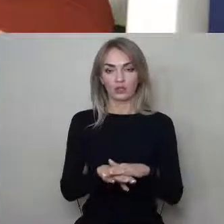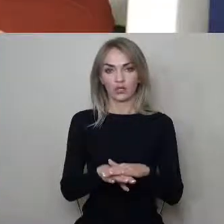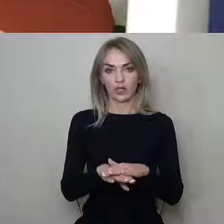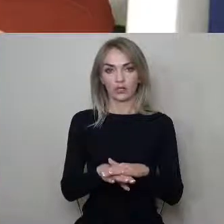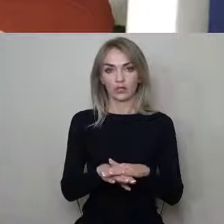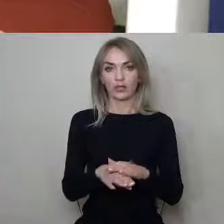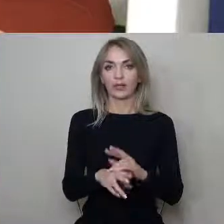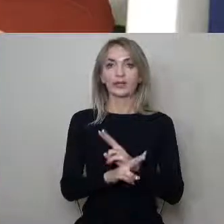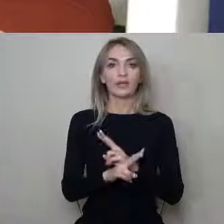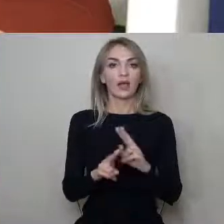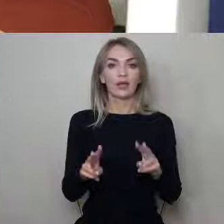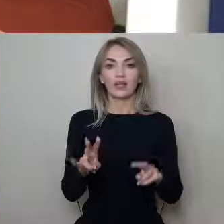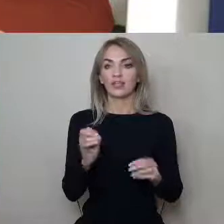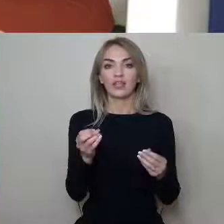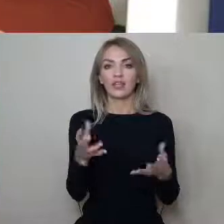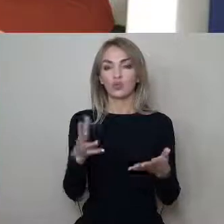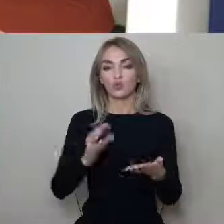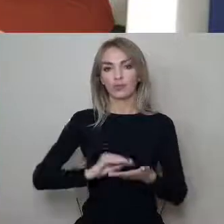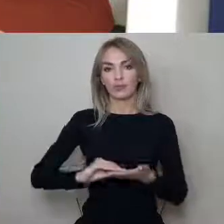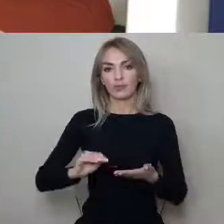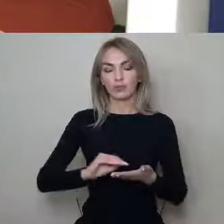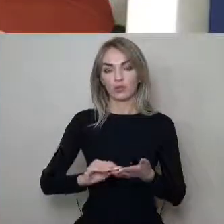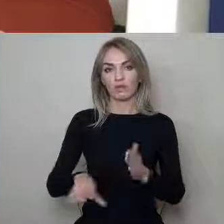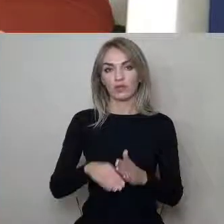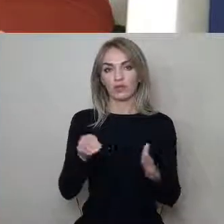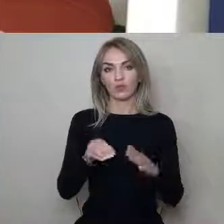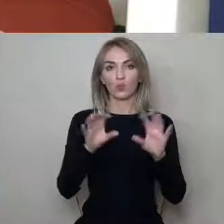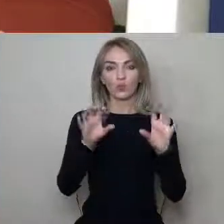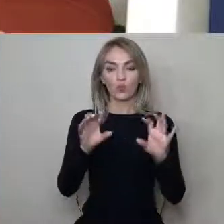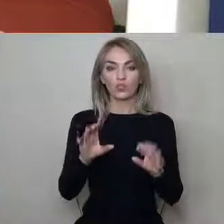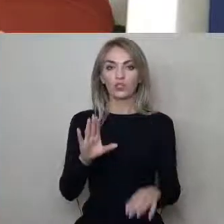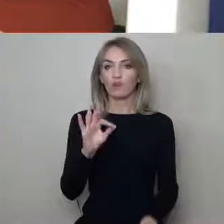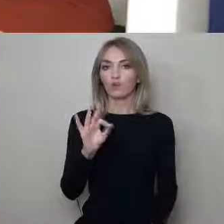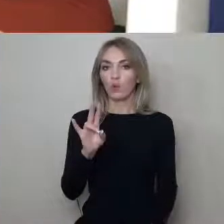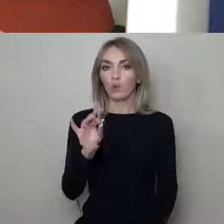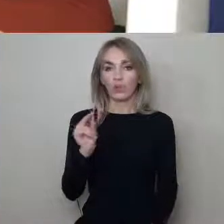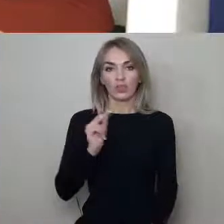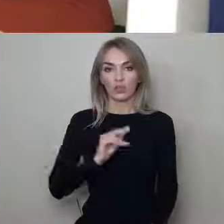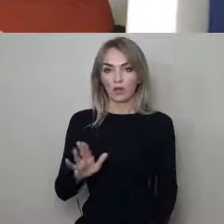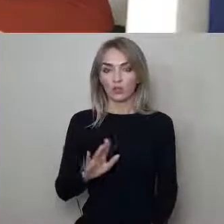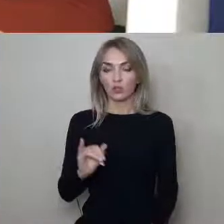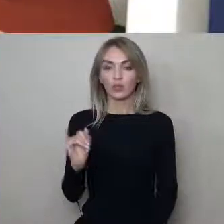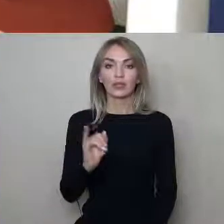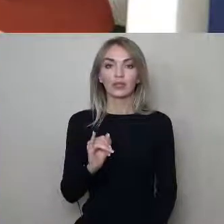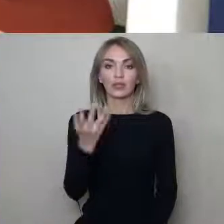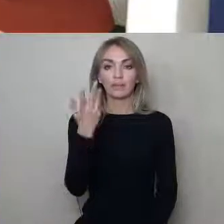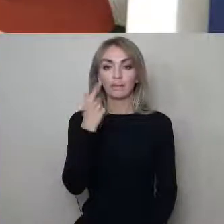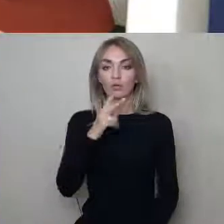well, is this type of subordination effective only when it comes to